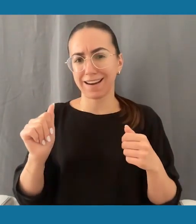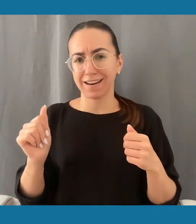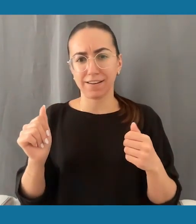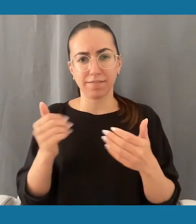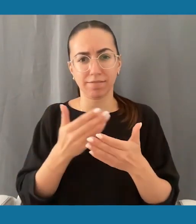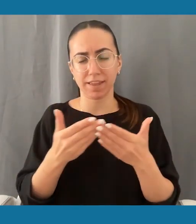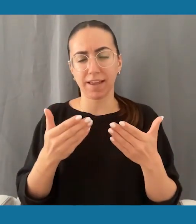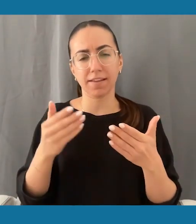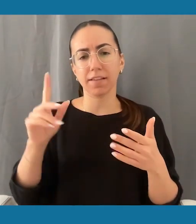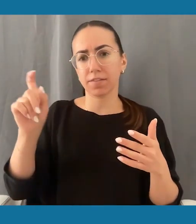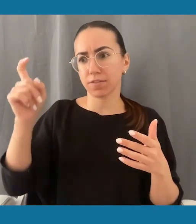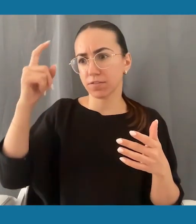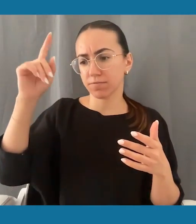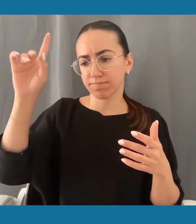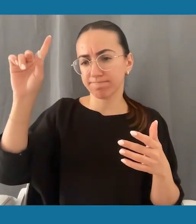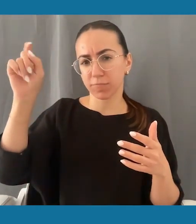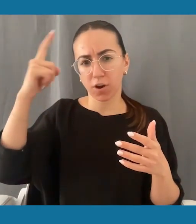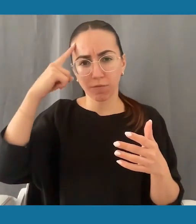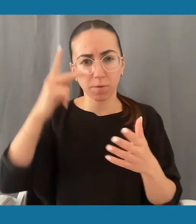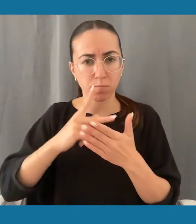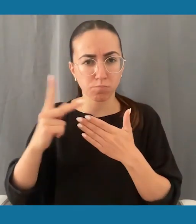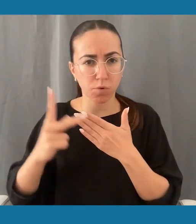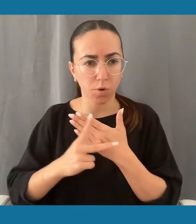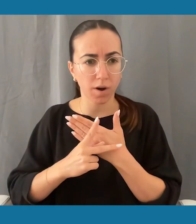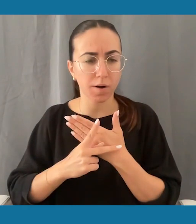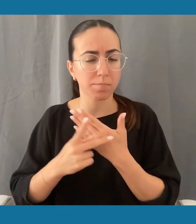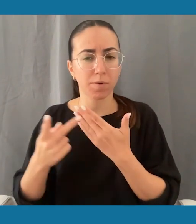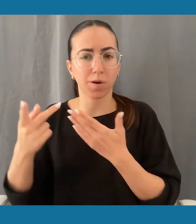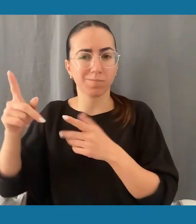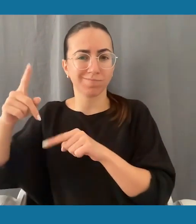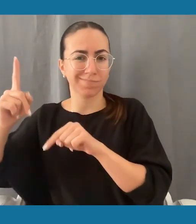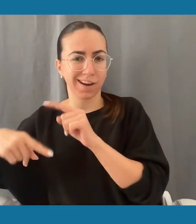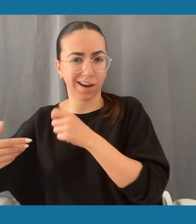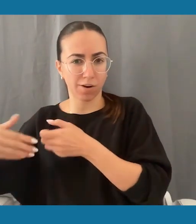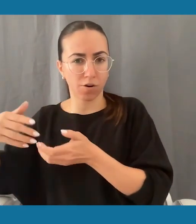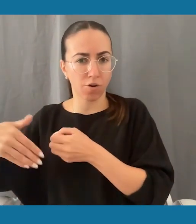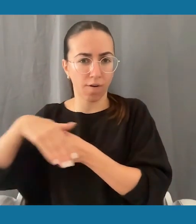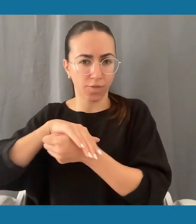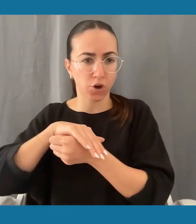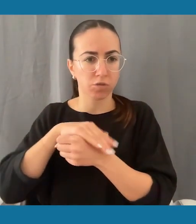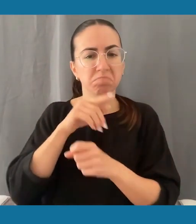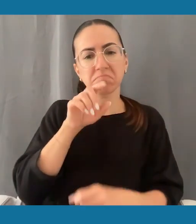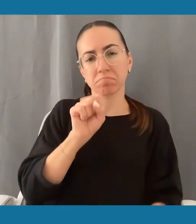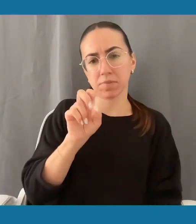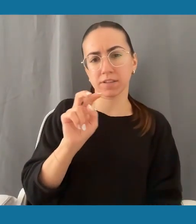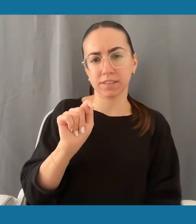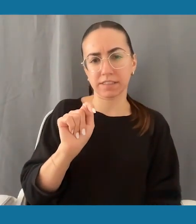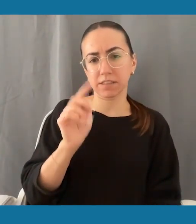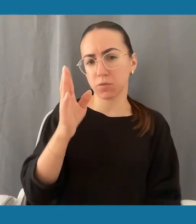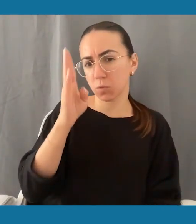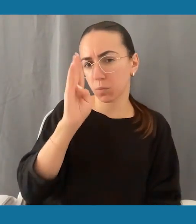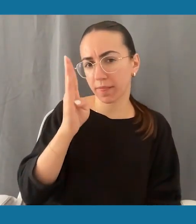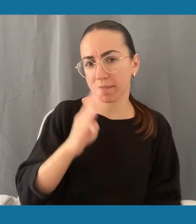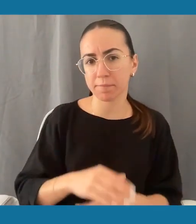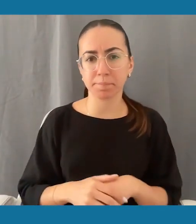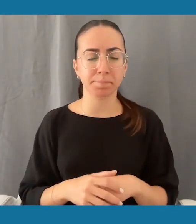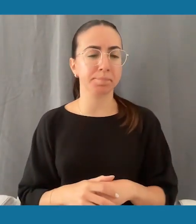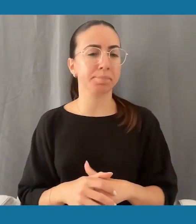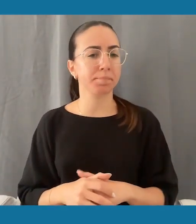benefits program simply is unable to cover because it's not a comprehensive benefit.